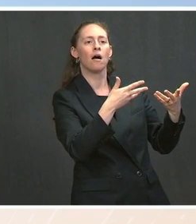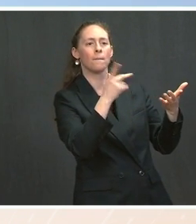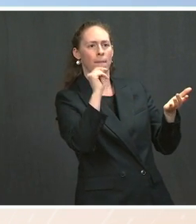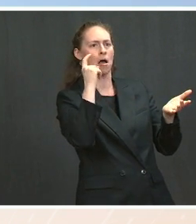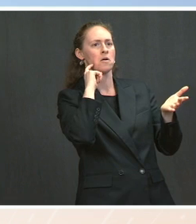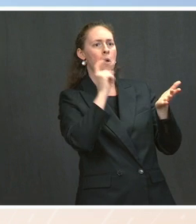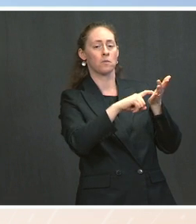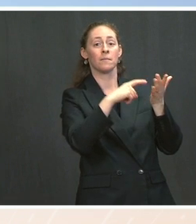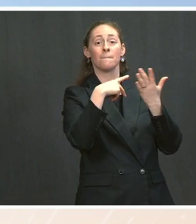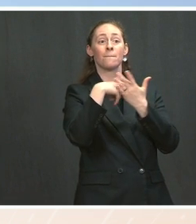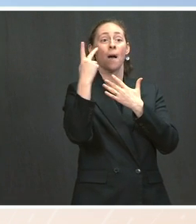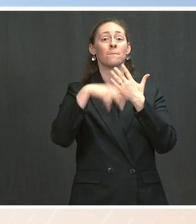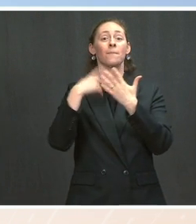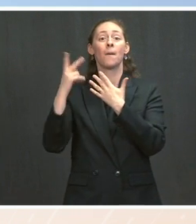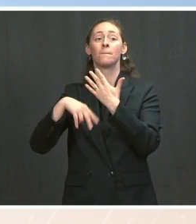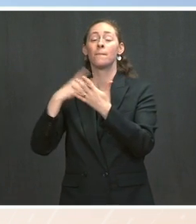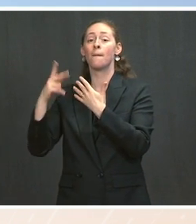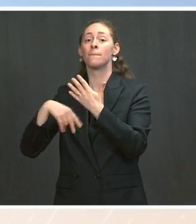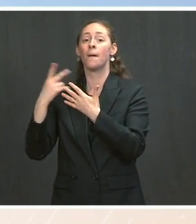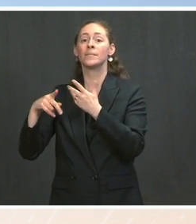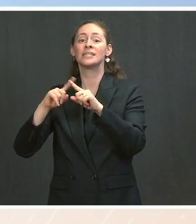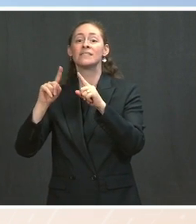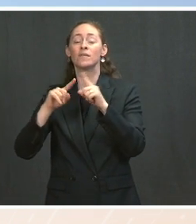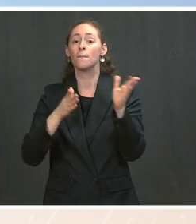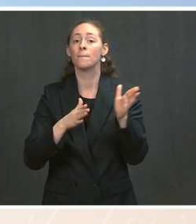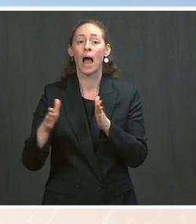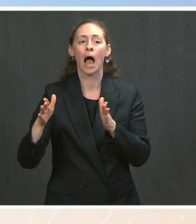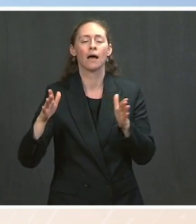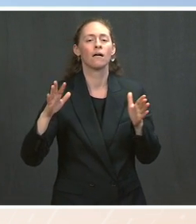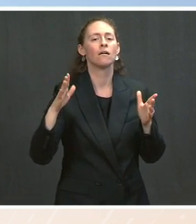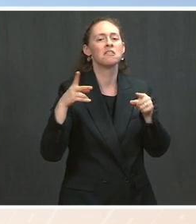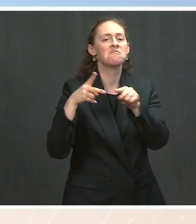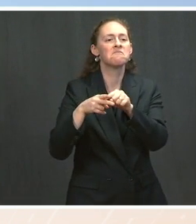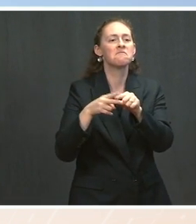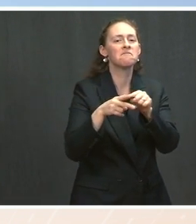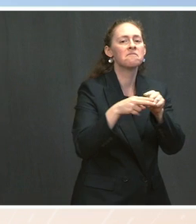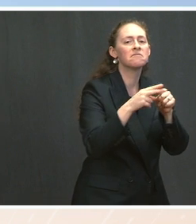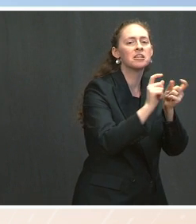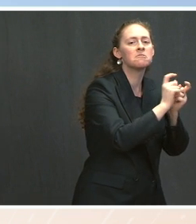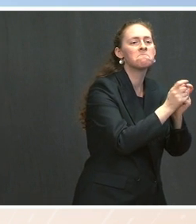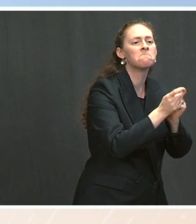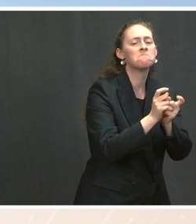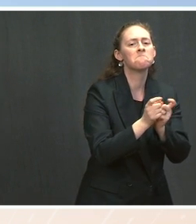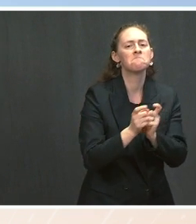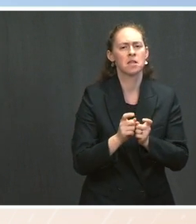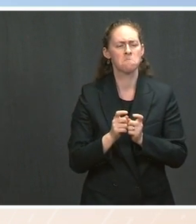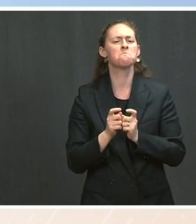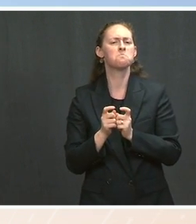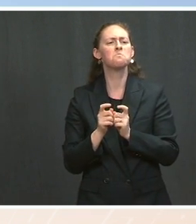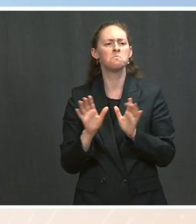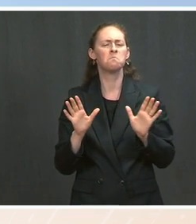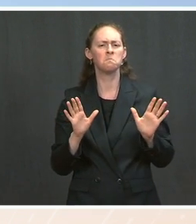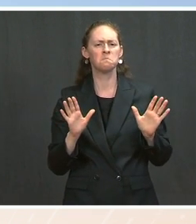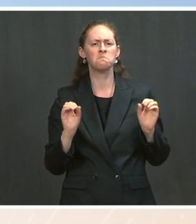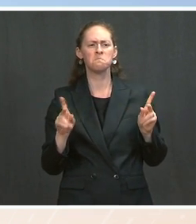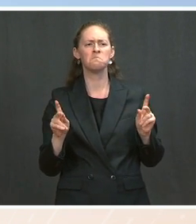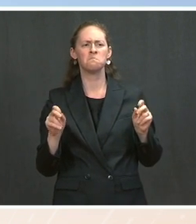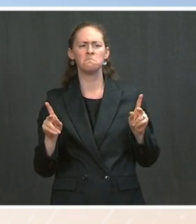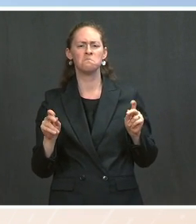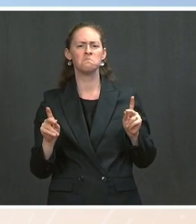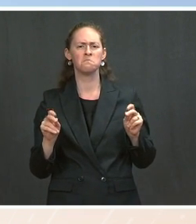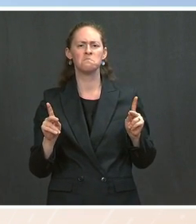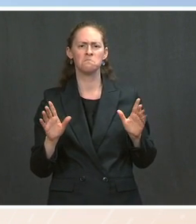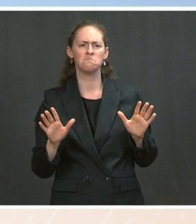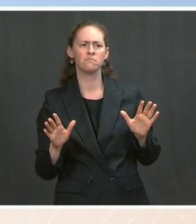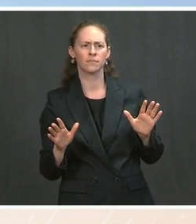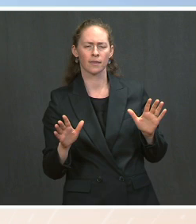are important to the president, otherwise they wouldn't have been in the proposal, while also staying firm in areas that are most vital to rebuilding our